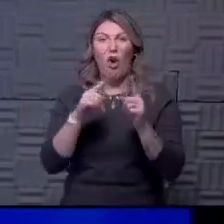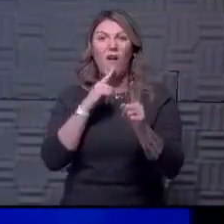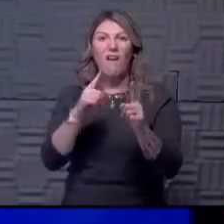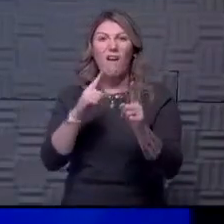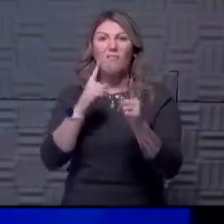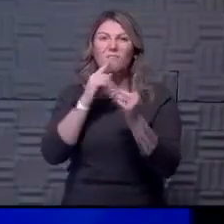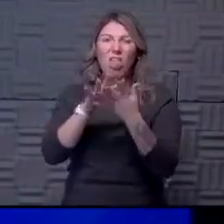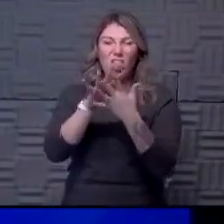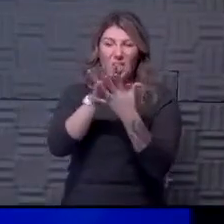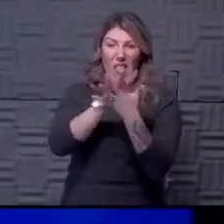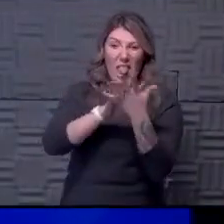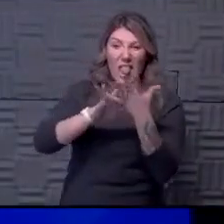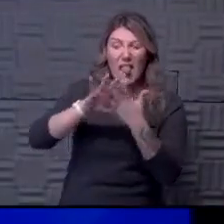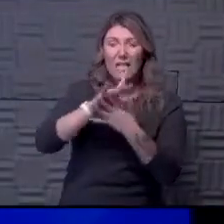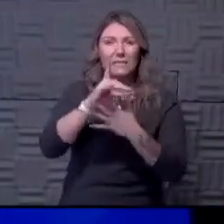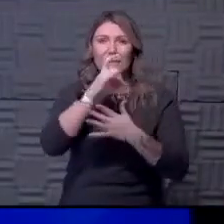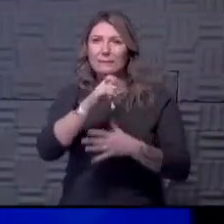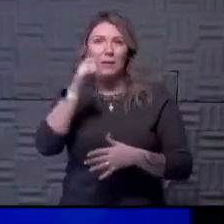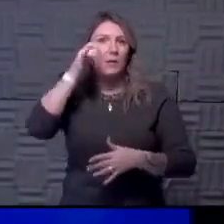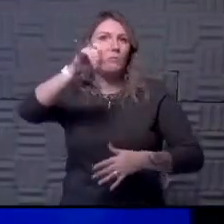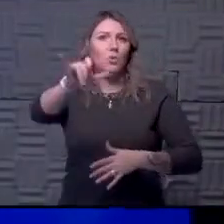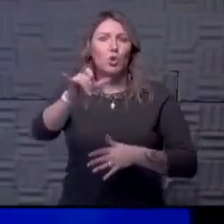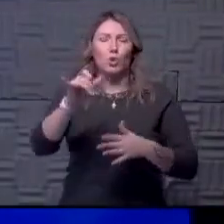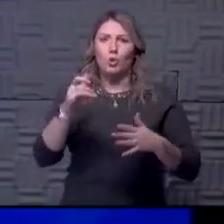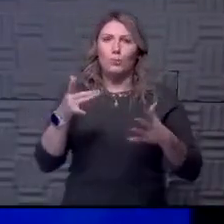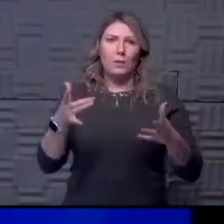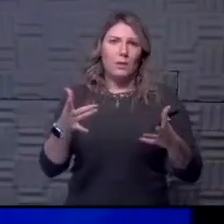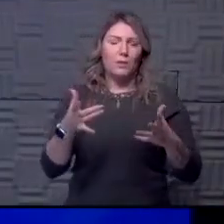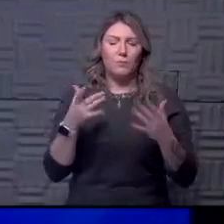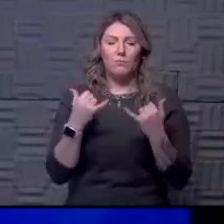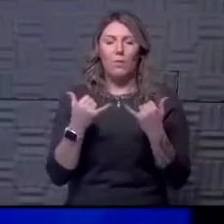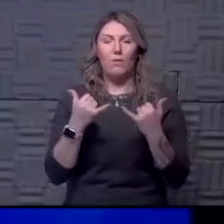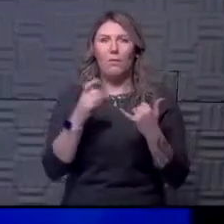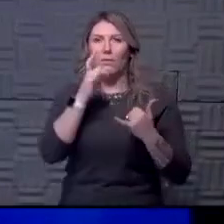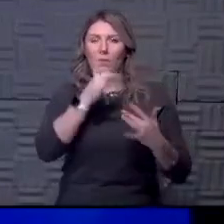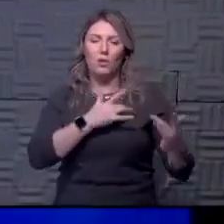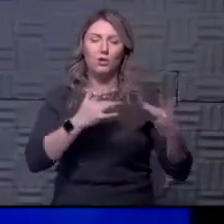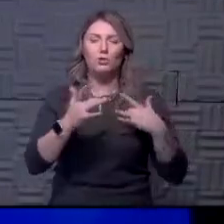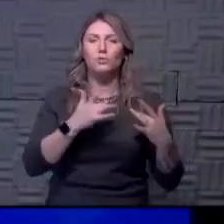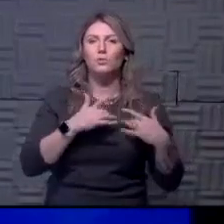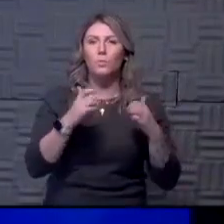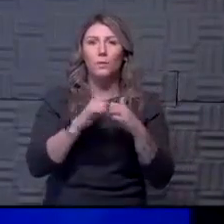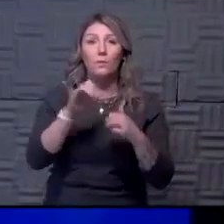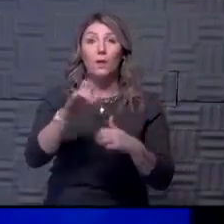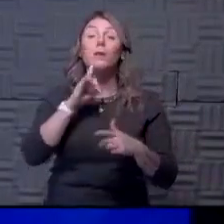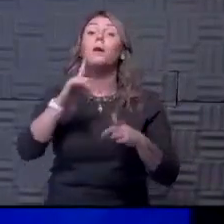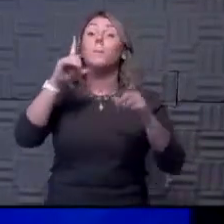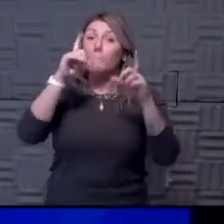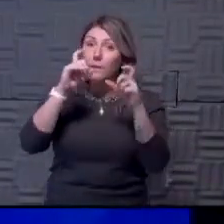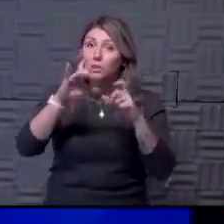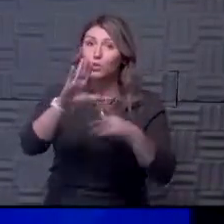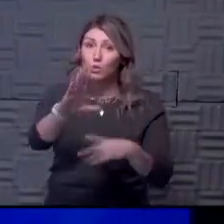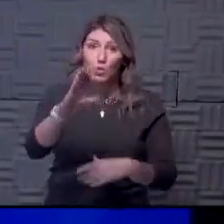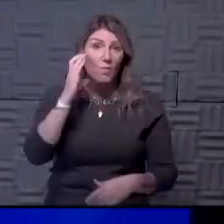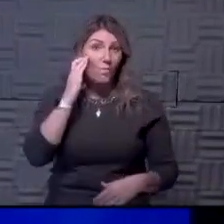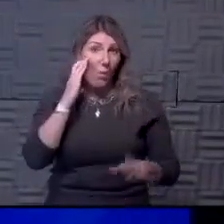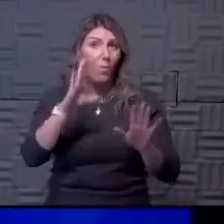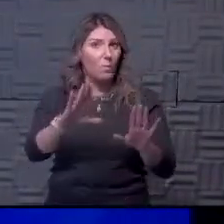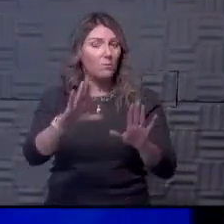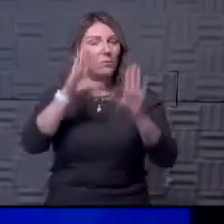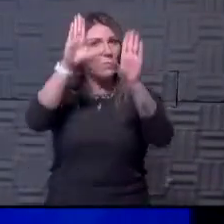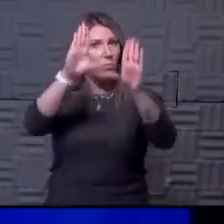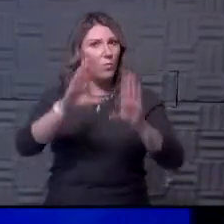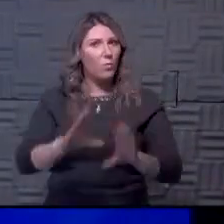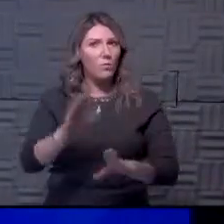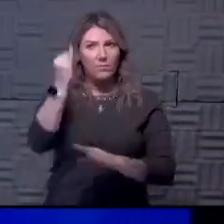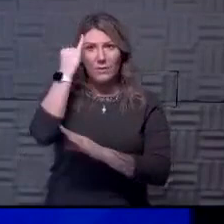not really a permanent device. So right now, I wouldn't be concerned about that. I would take a picture with your phone. I think that's a great idea.